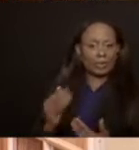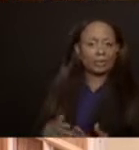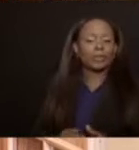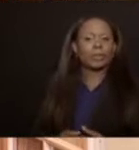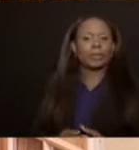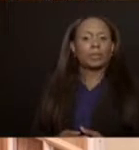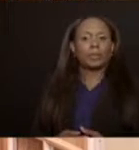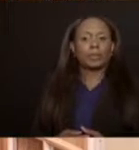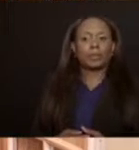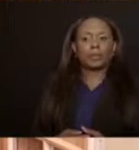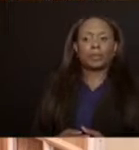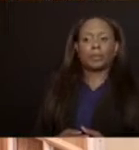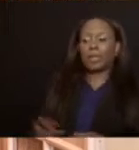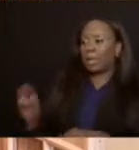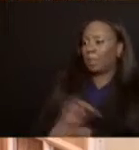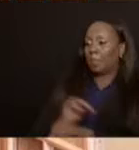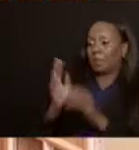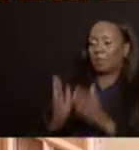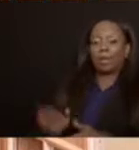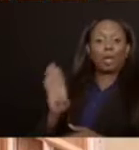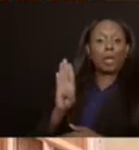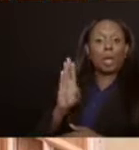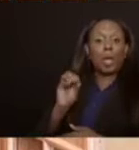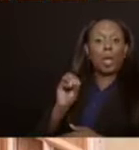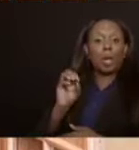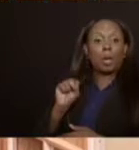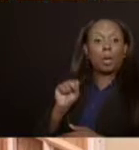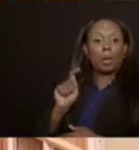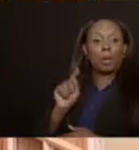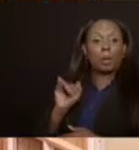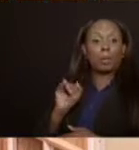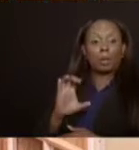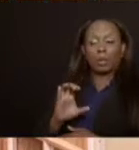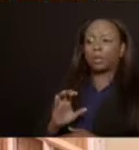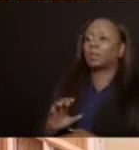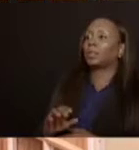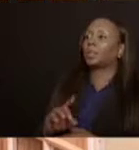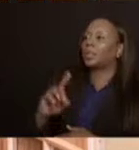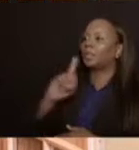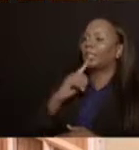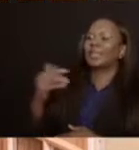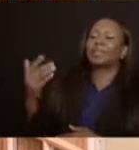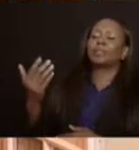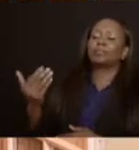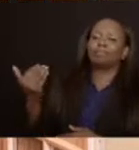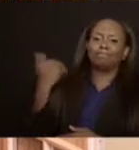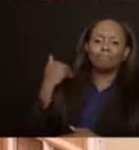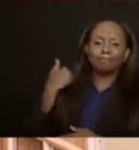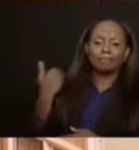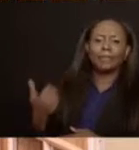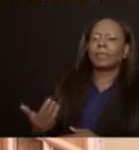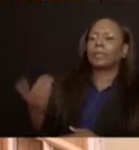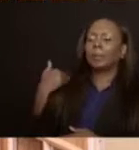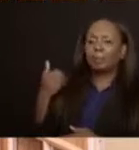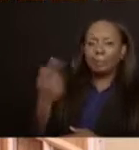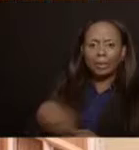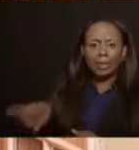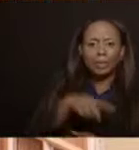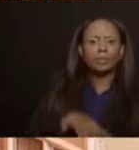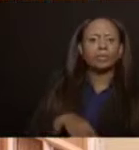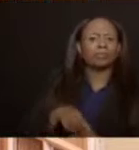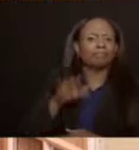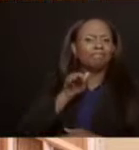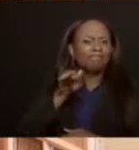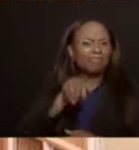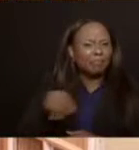been absolutely brilliant in reminding us of that over the course of the last 20 months. And it is